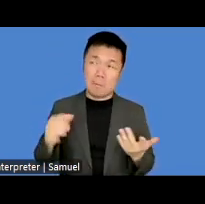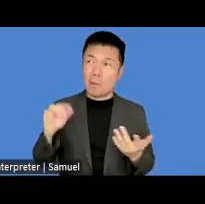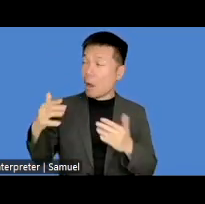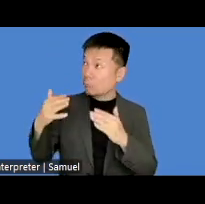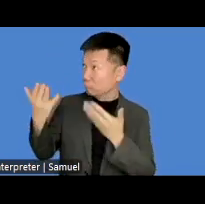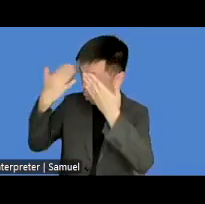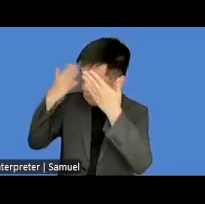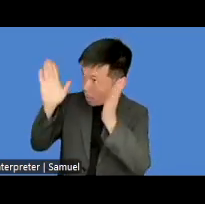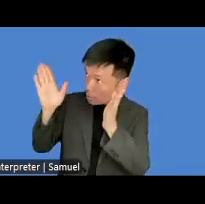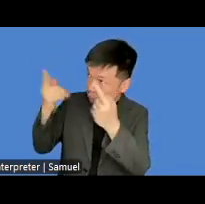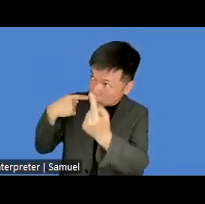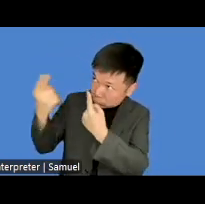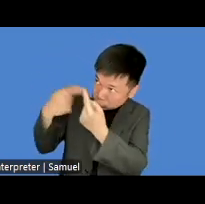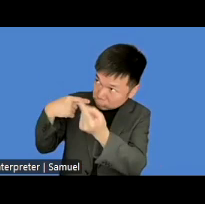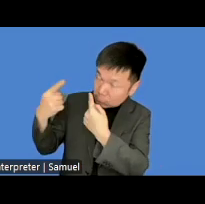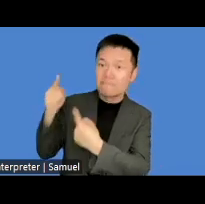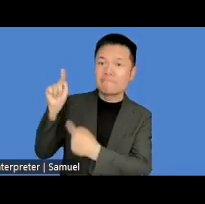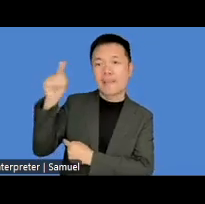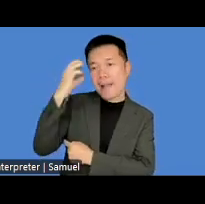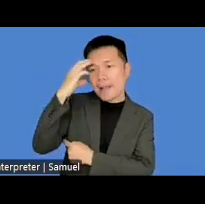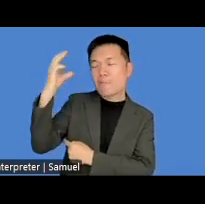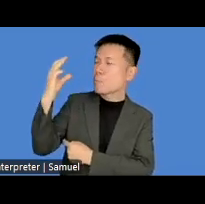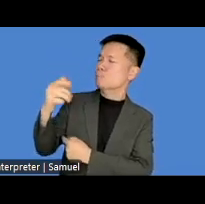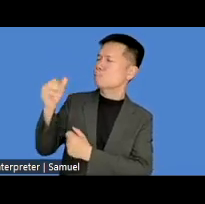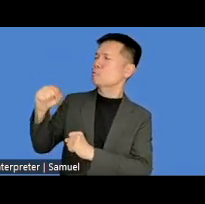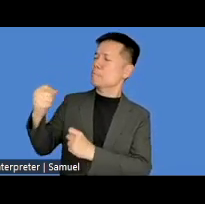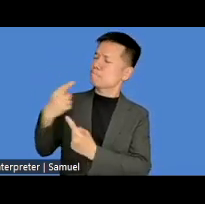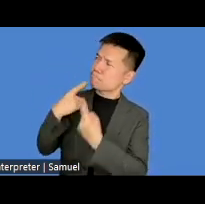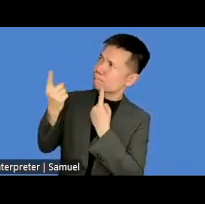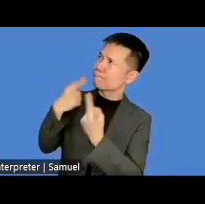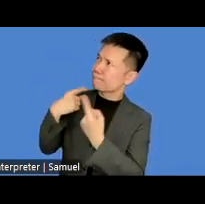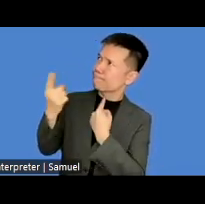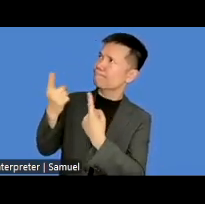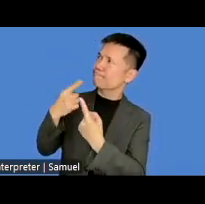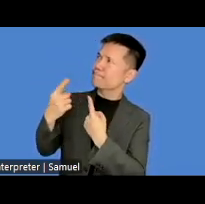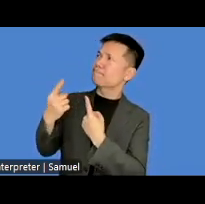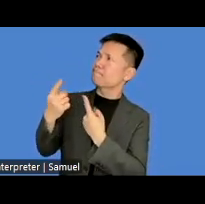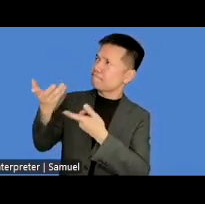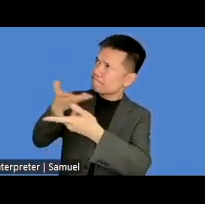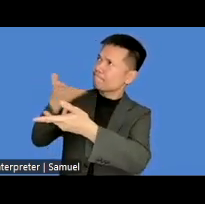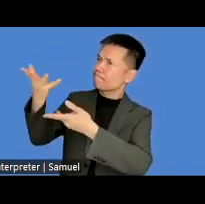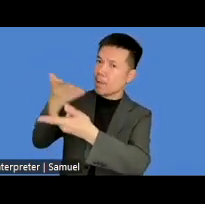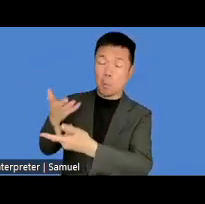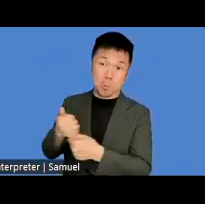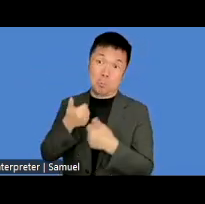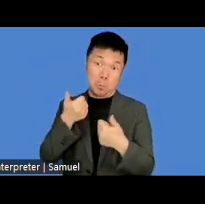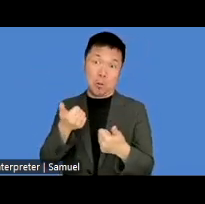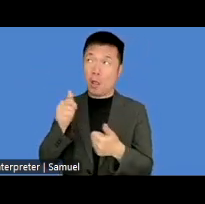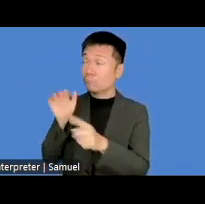and when we go to them, they open their doors to us. They're willing to talk to us, which is an opportunity for